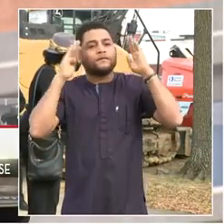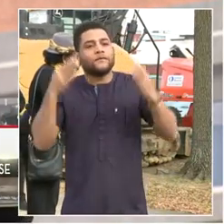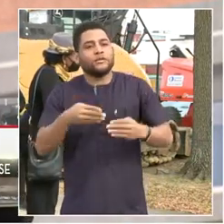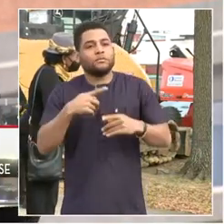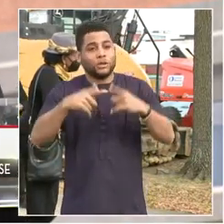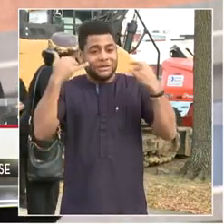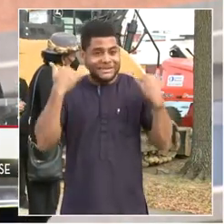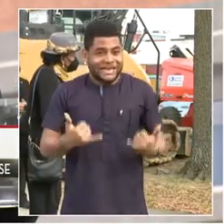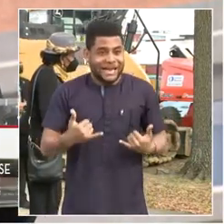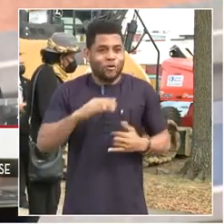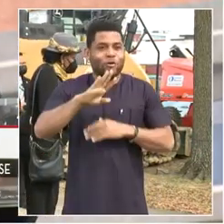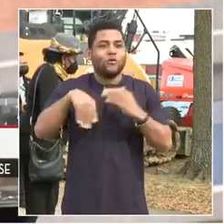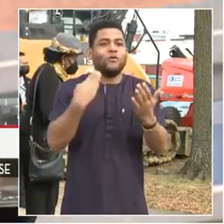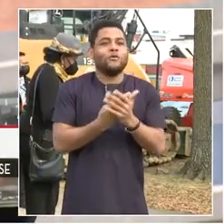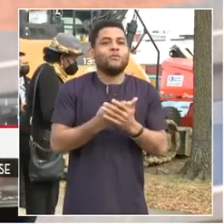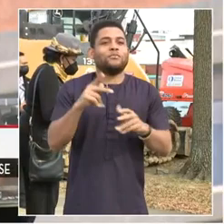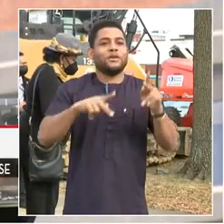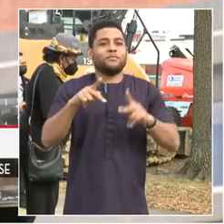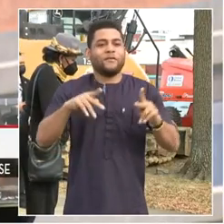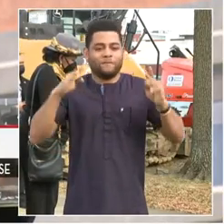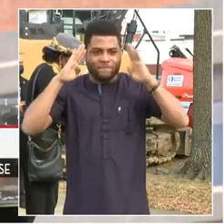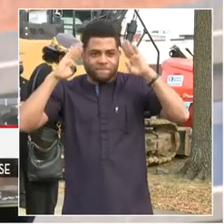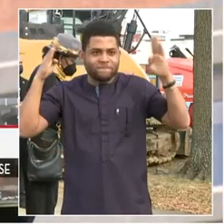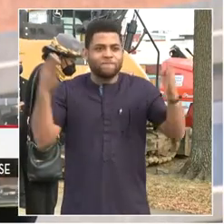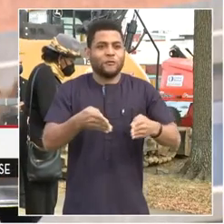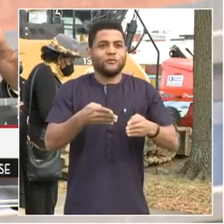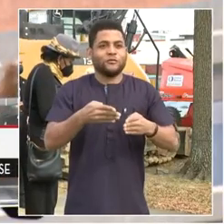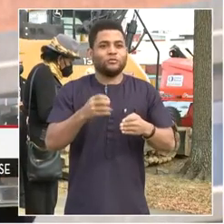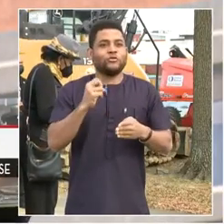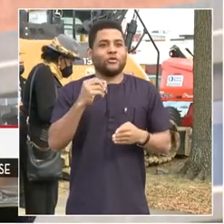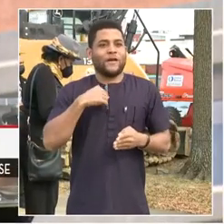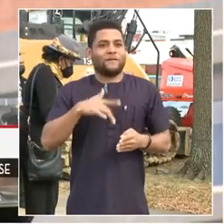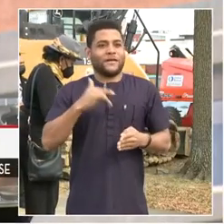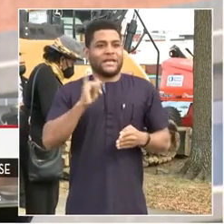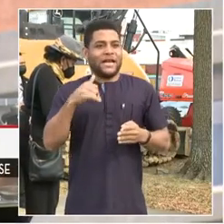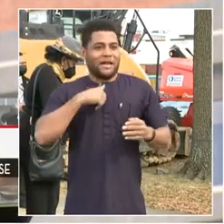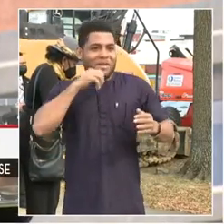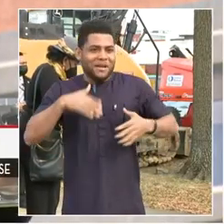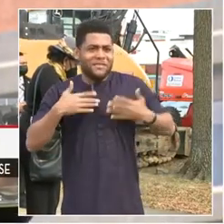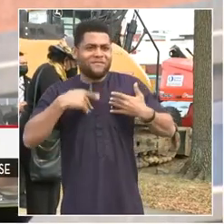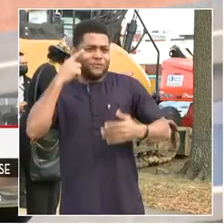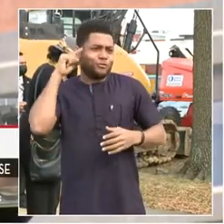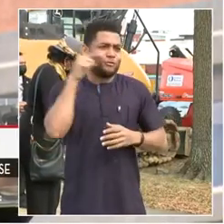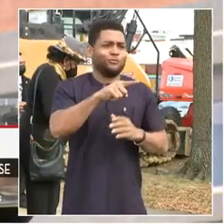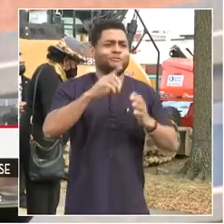you than I am for myself. Because give him a round of applause, man.